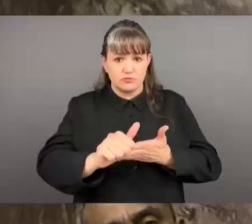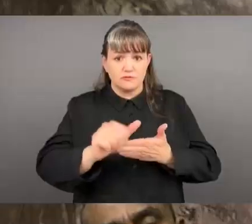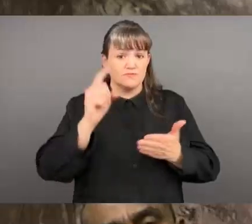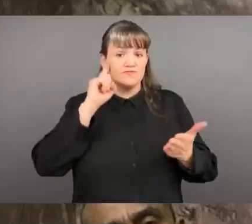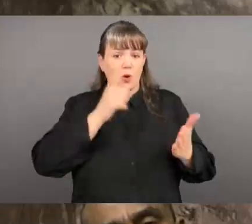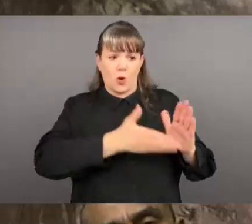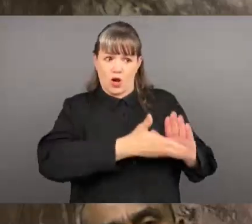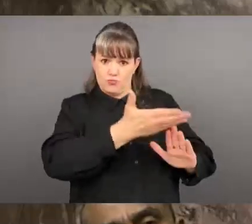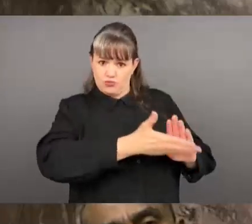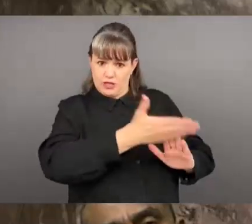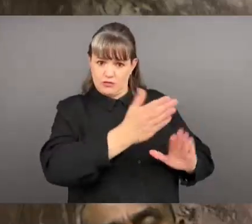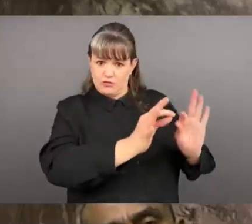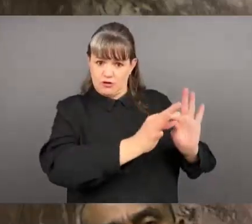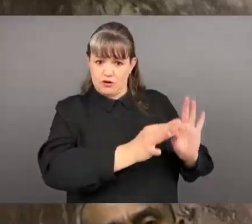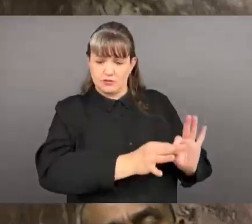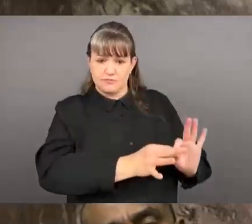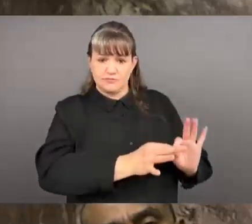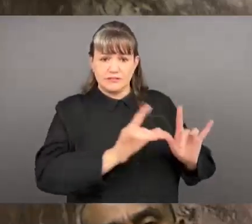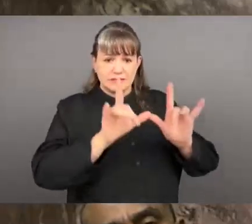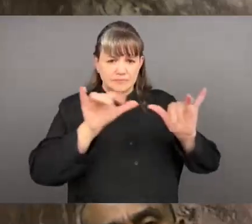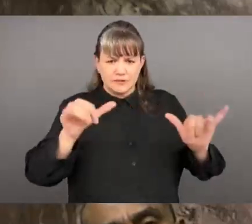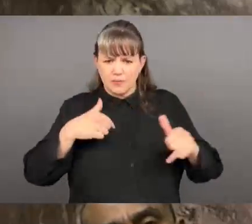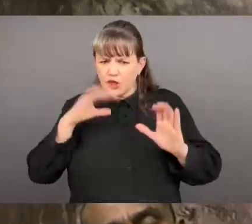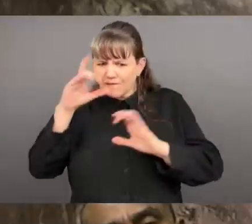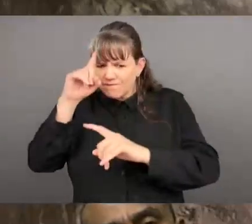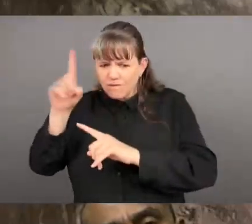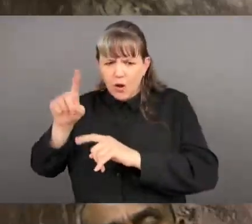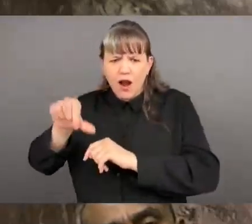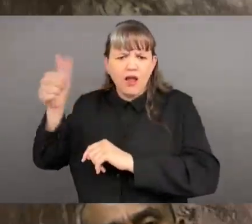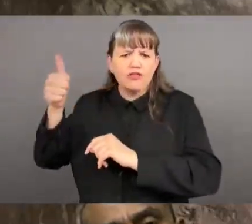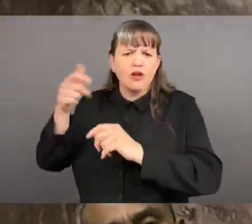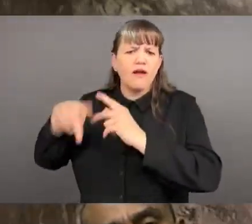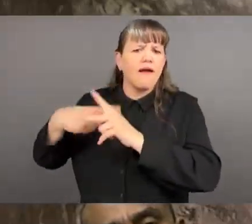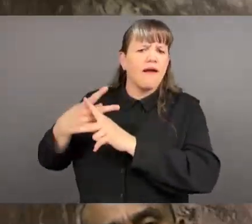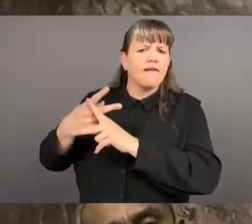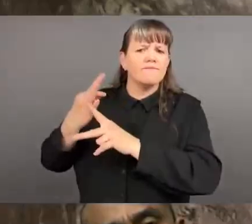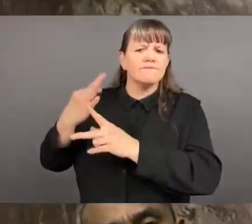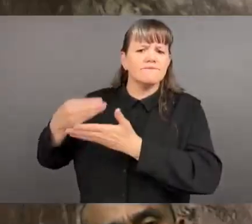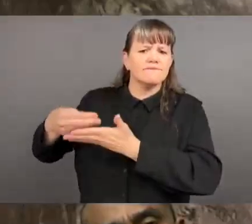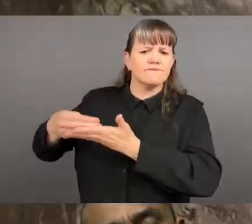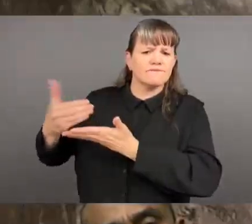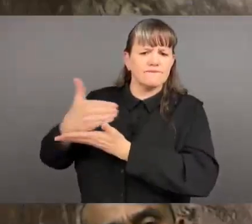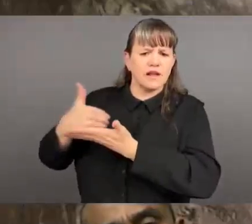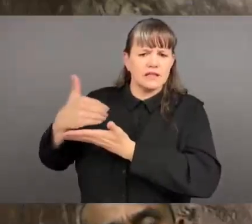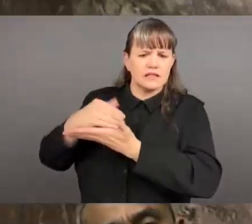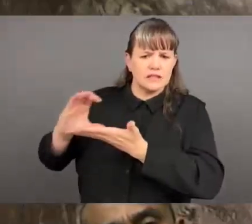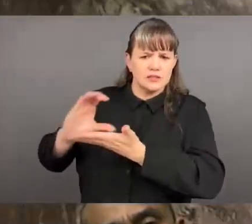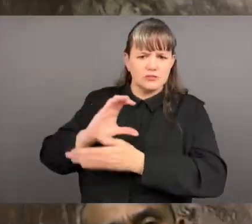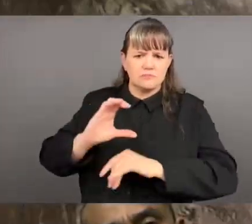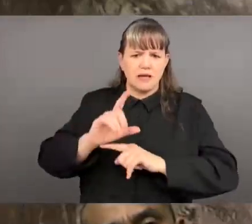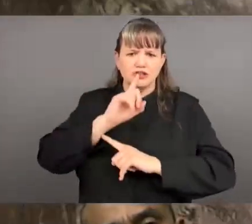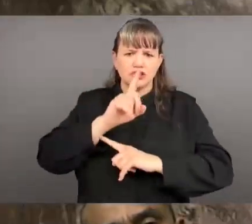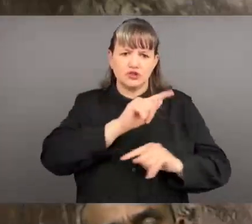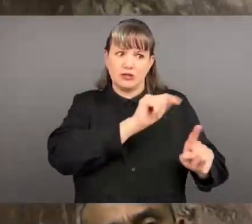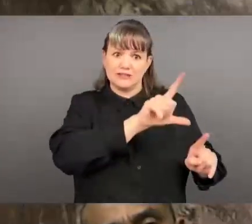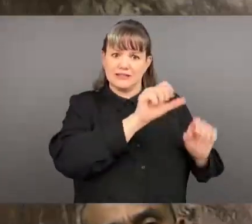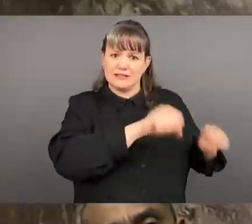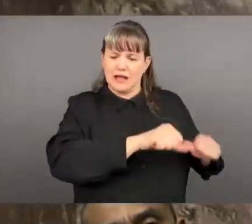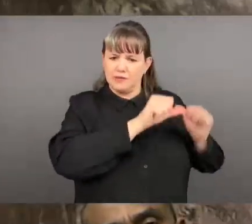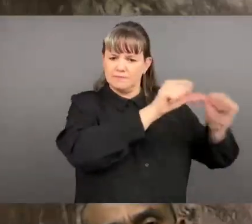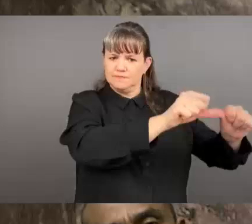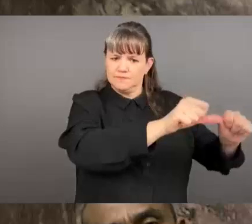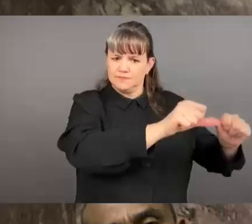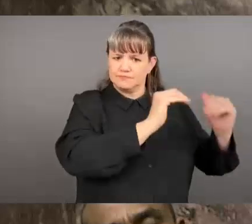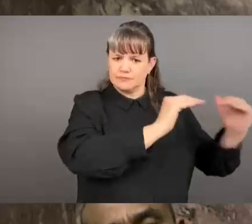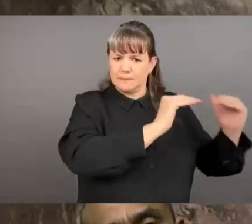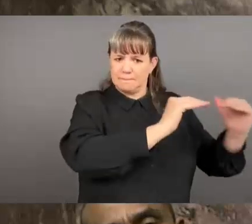the long-term sustainability when it comes to the operations of TransLink. Because we know, Honourable Speaker, that they have declining gas tax